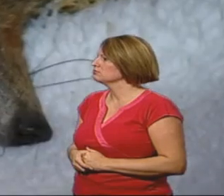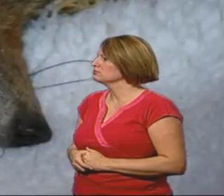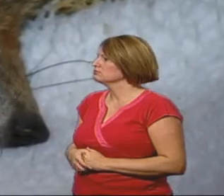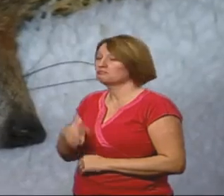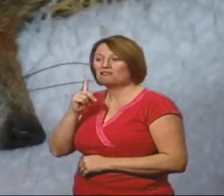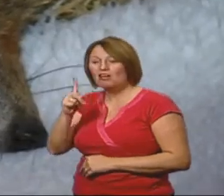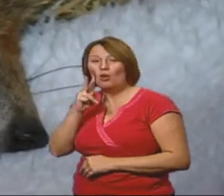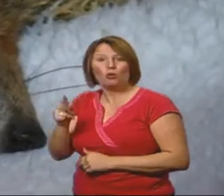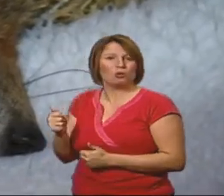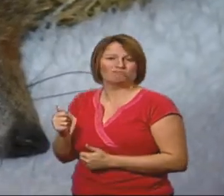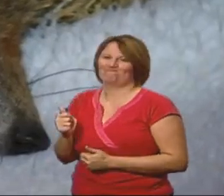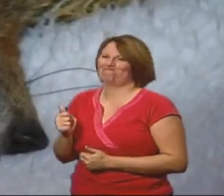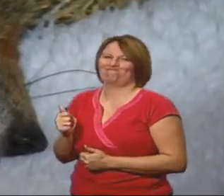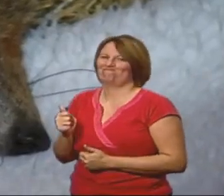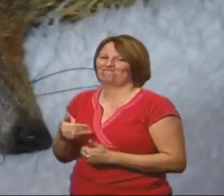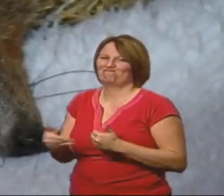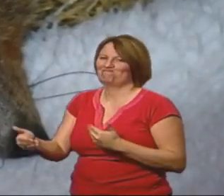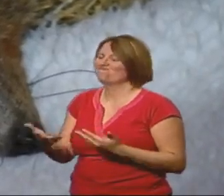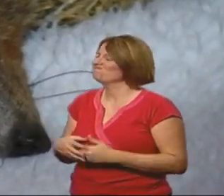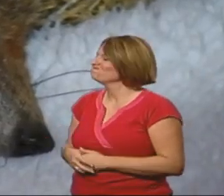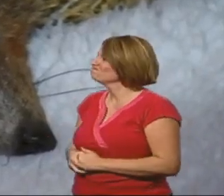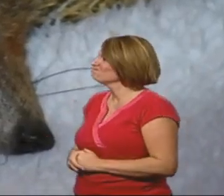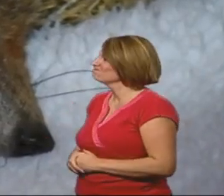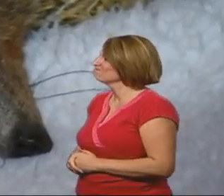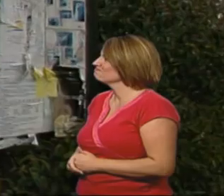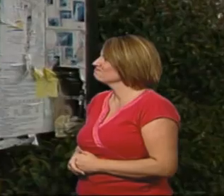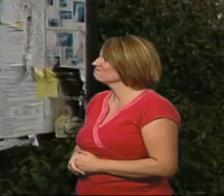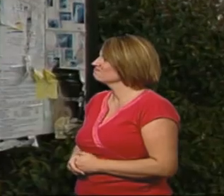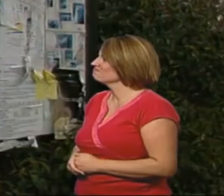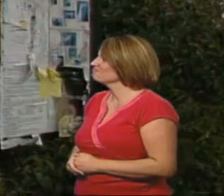But things do not look good for this poor animal.